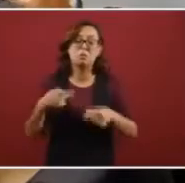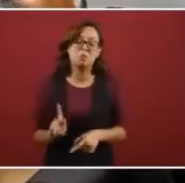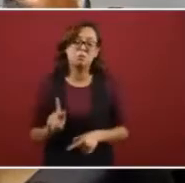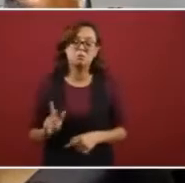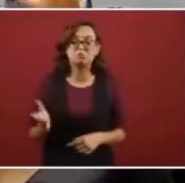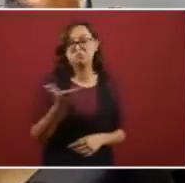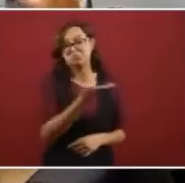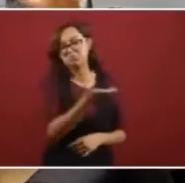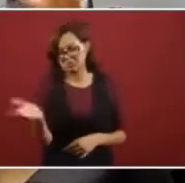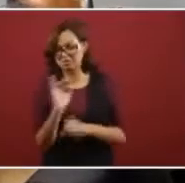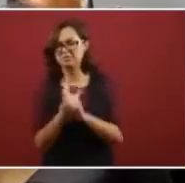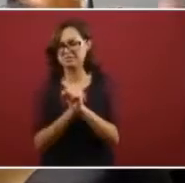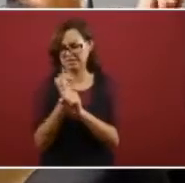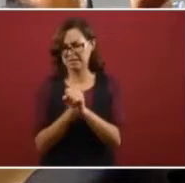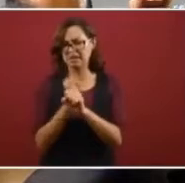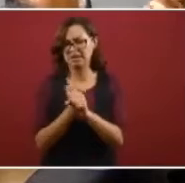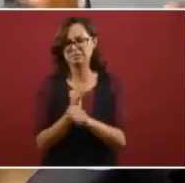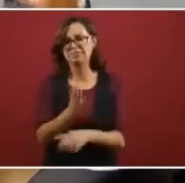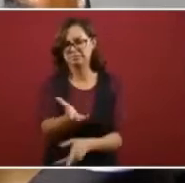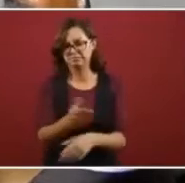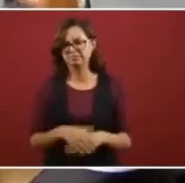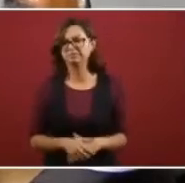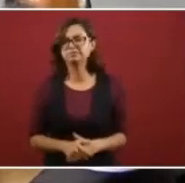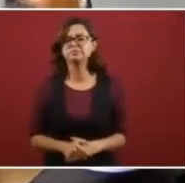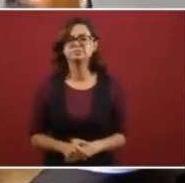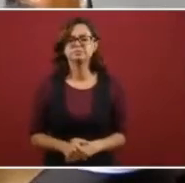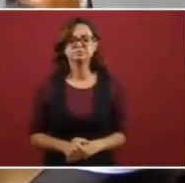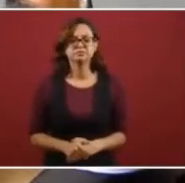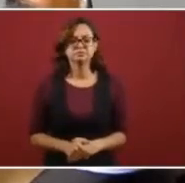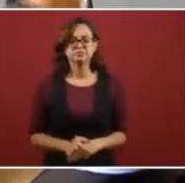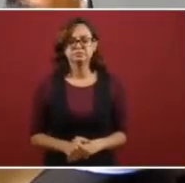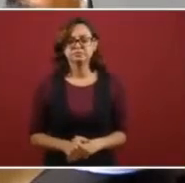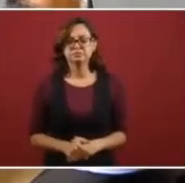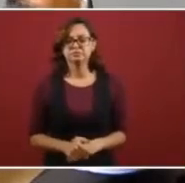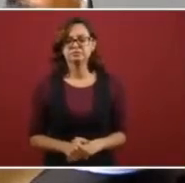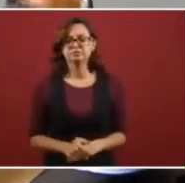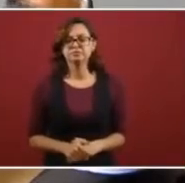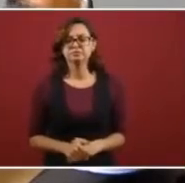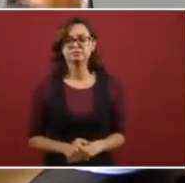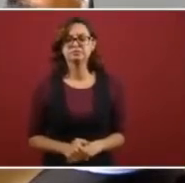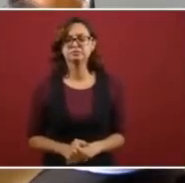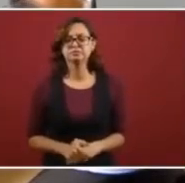But that is on you to do the investigation.